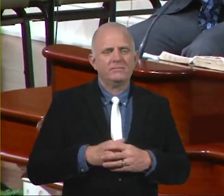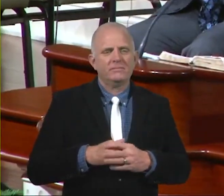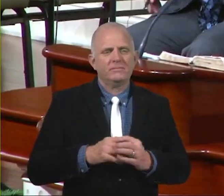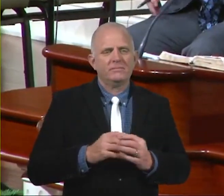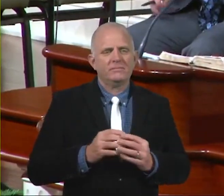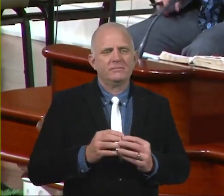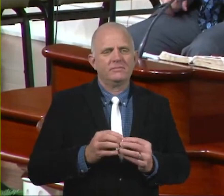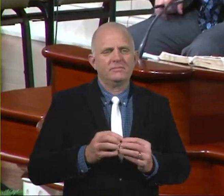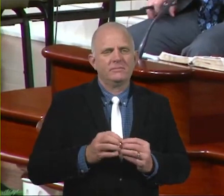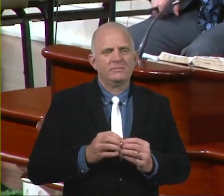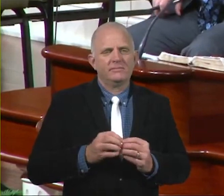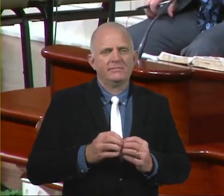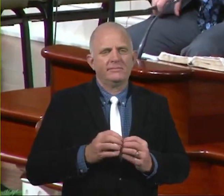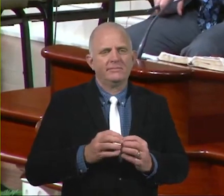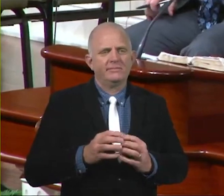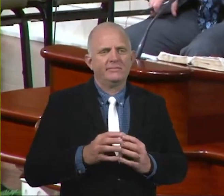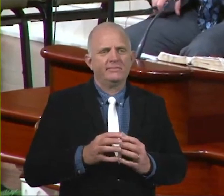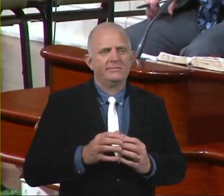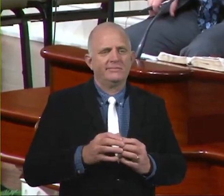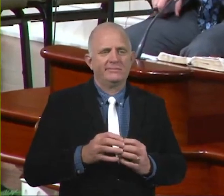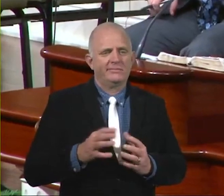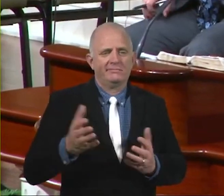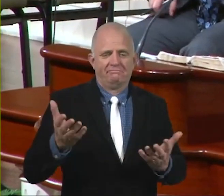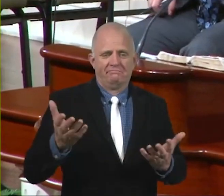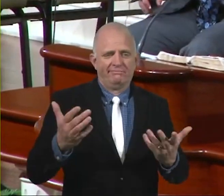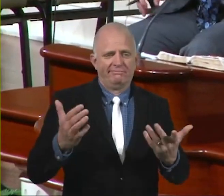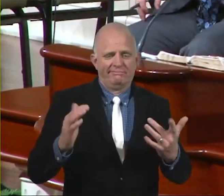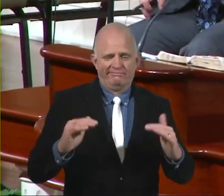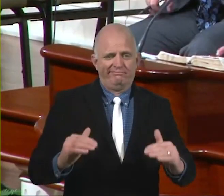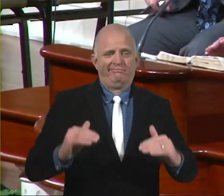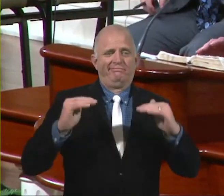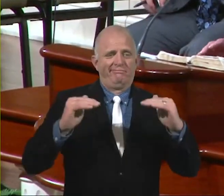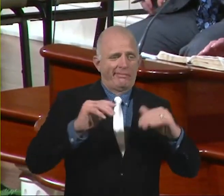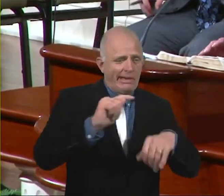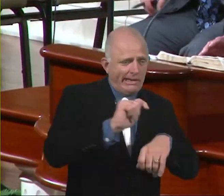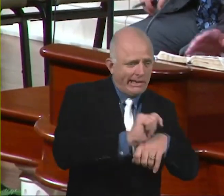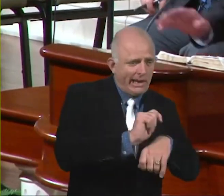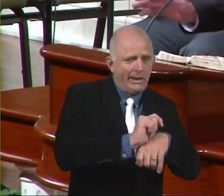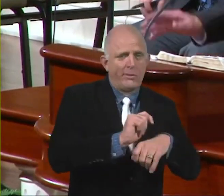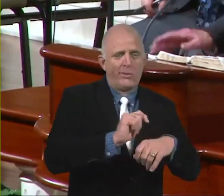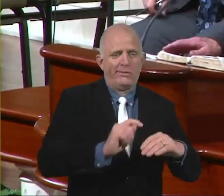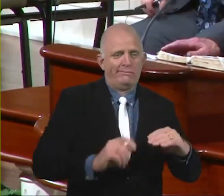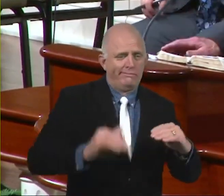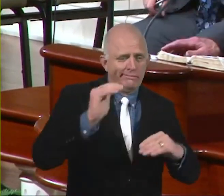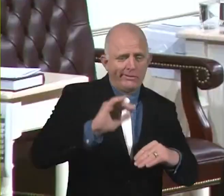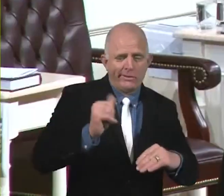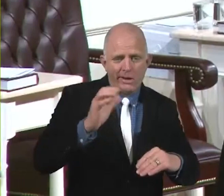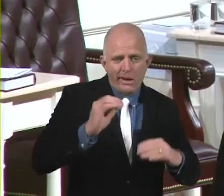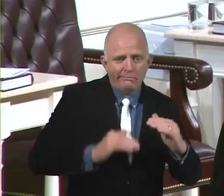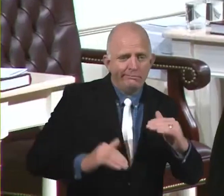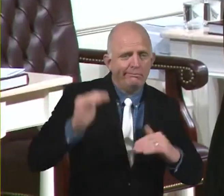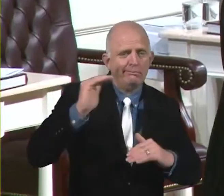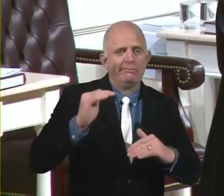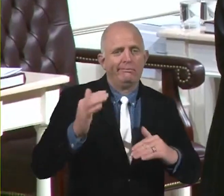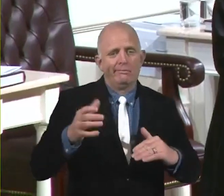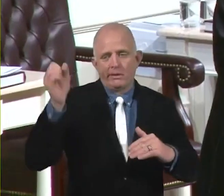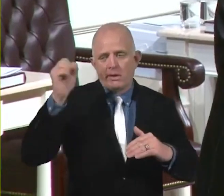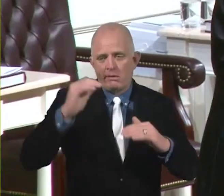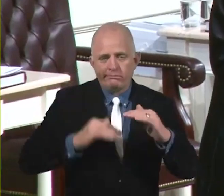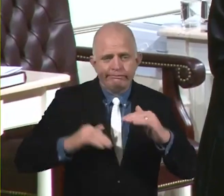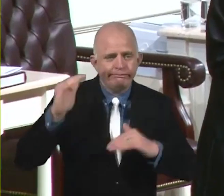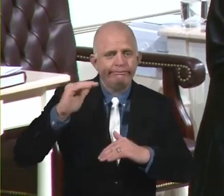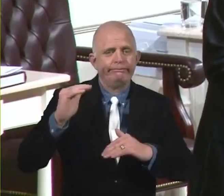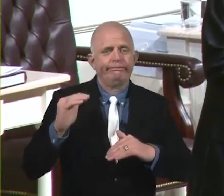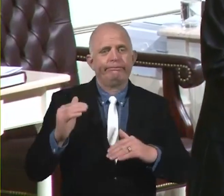out from under the nation of Israel. I'm greater than the temple. I'm greater than Jacob. I'm greater than Solomon. I'm greater